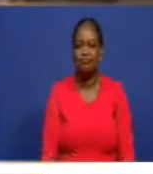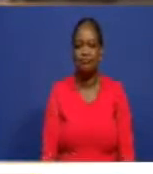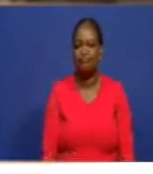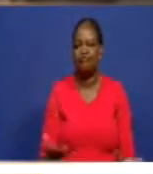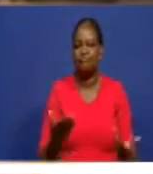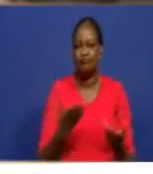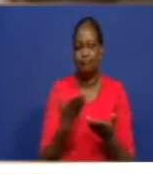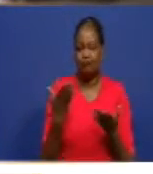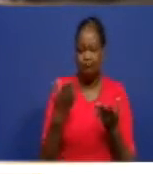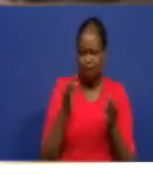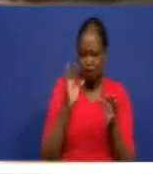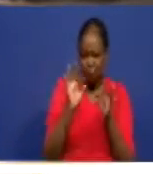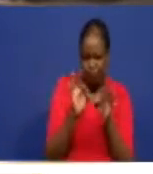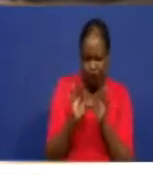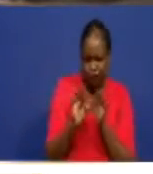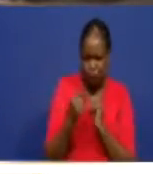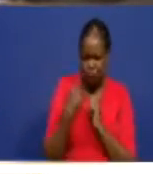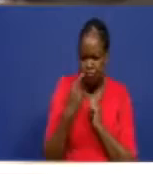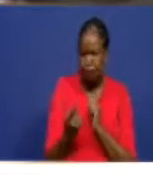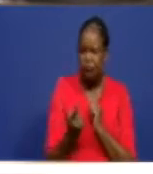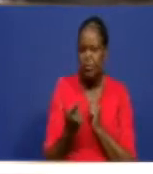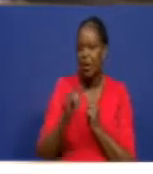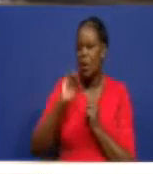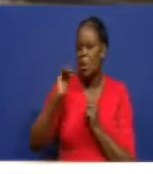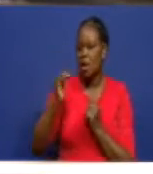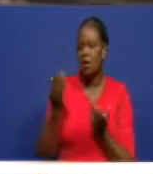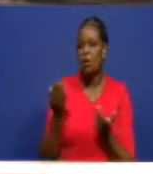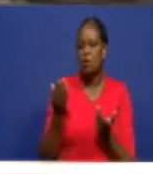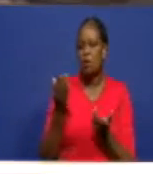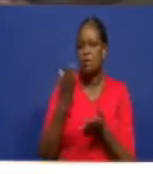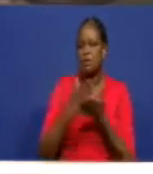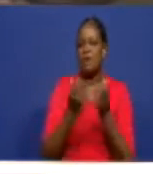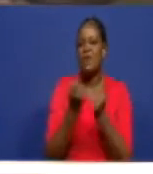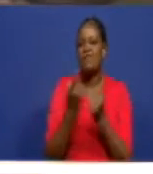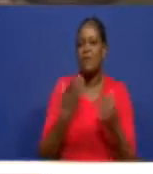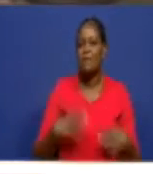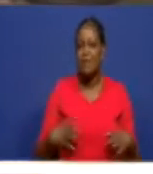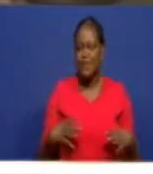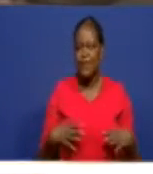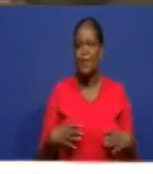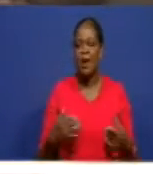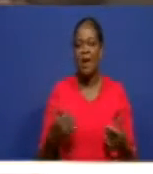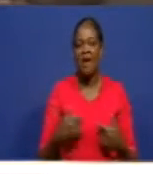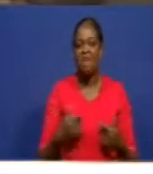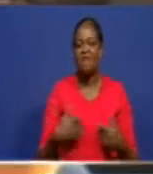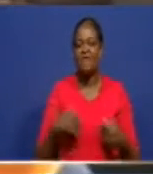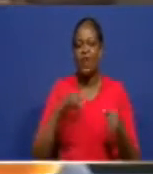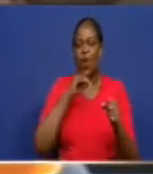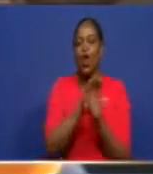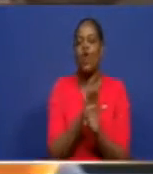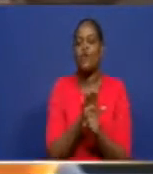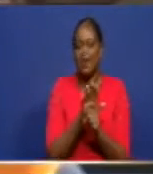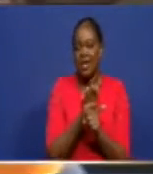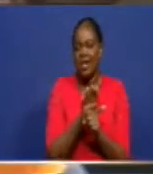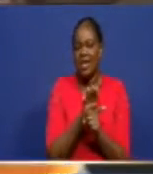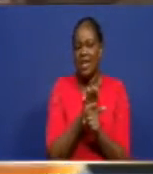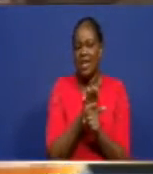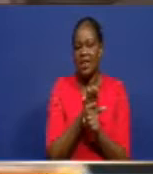every 100 people in Siaya County, some 11 people now have